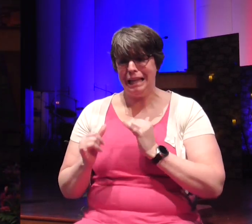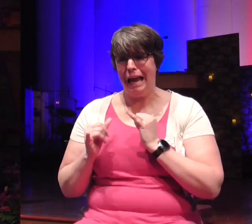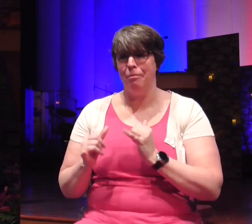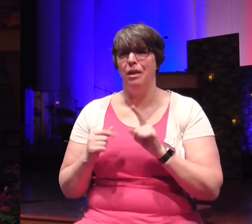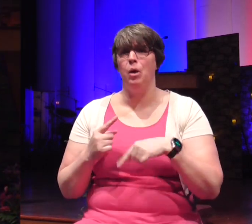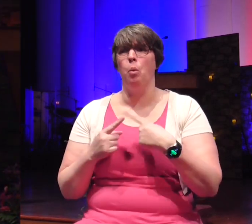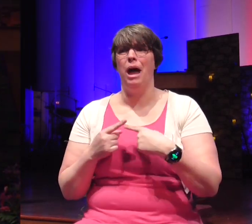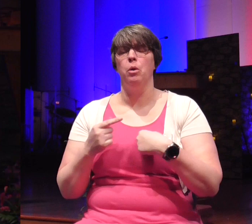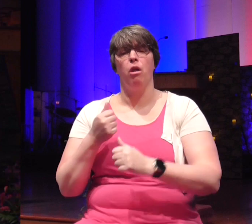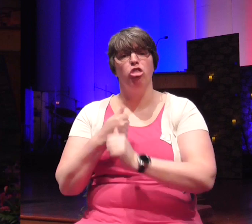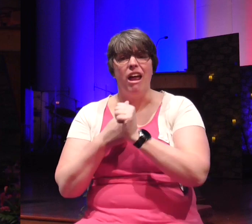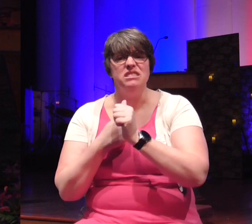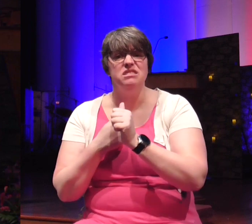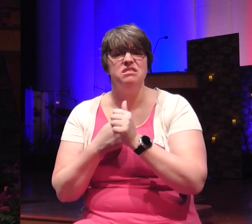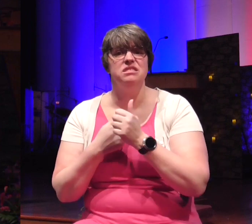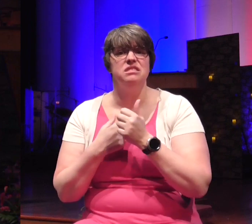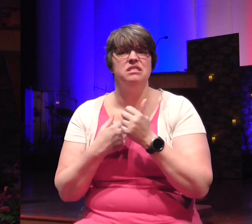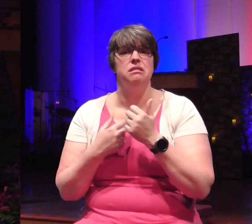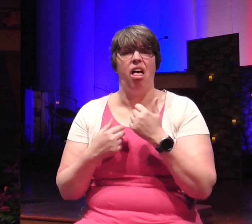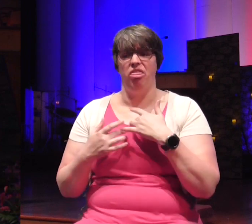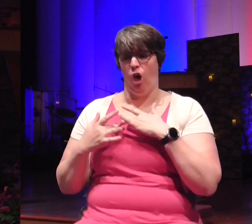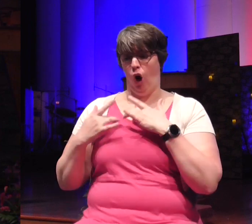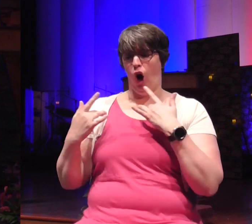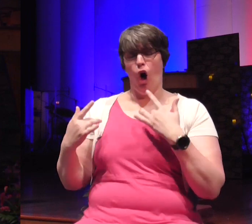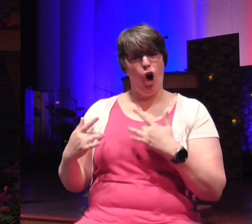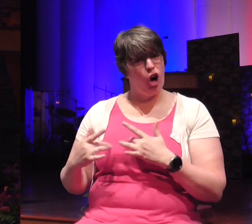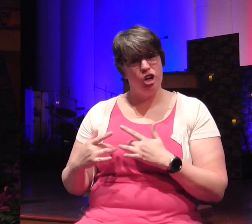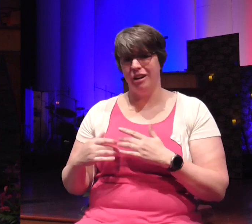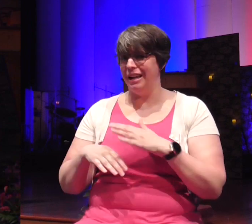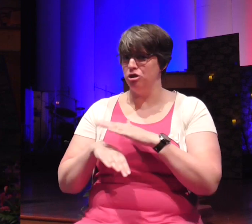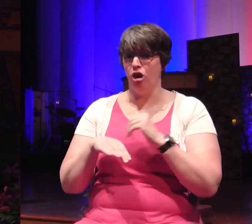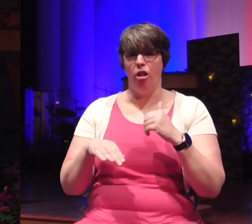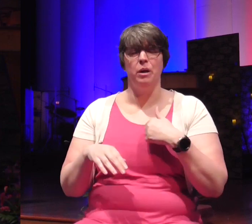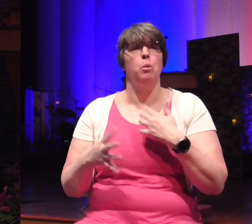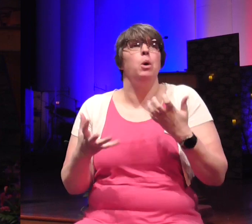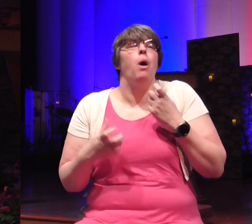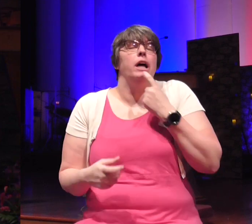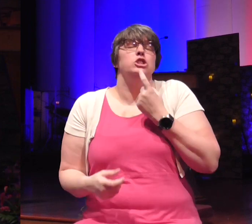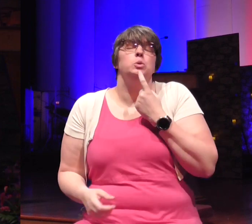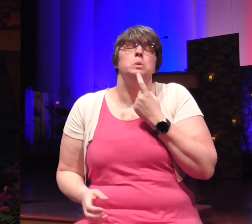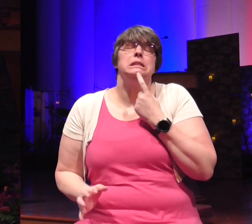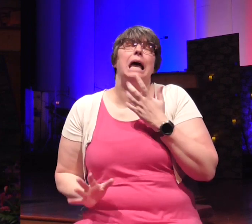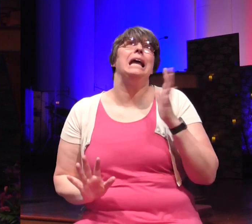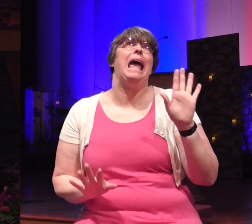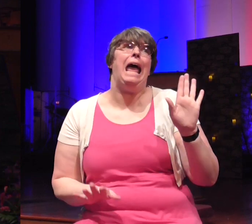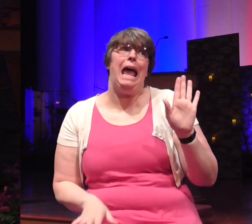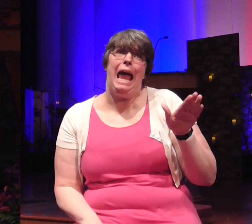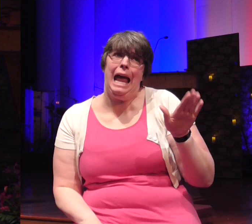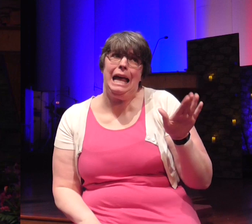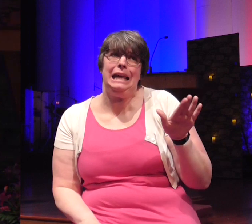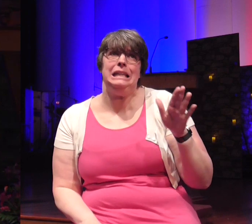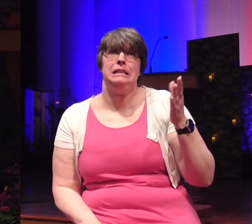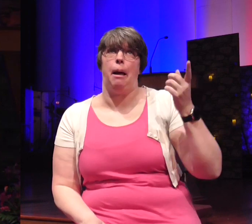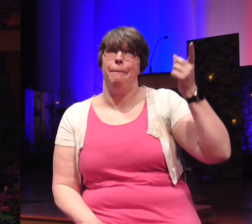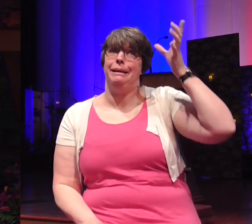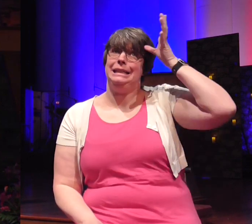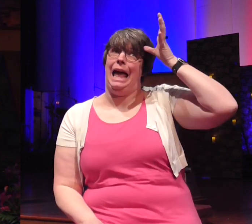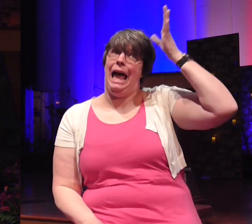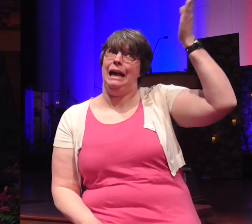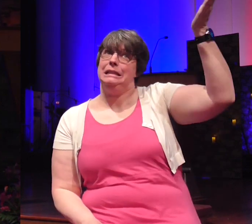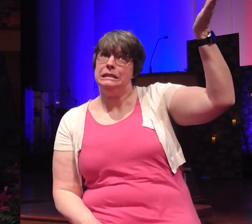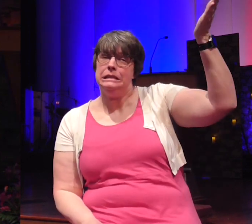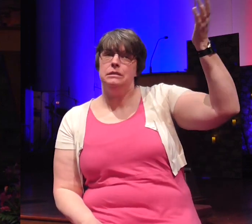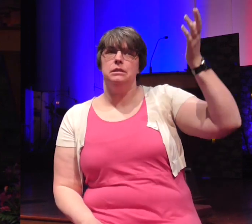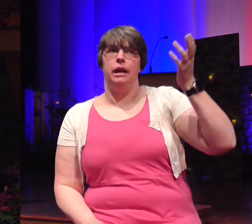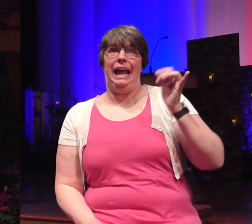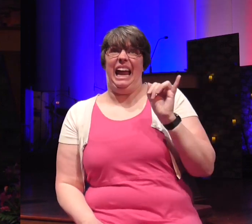threatened. But the heart is calling, and we want to say, as Jesus did, hey, Big Daddy, if there's